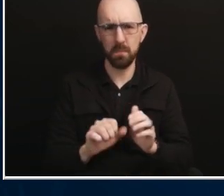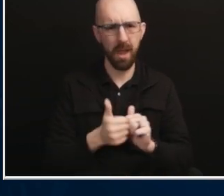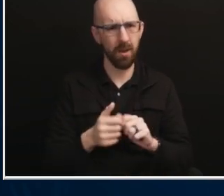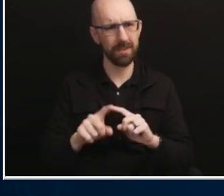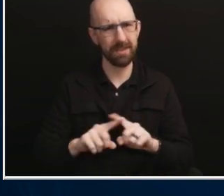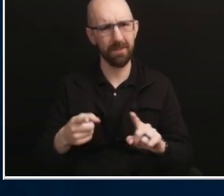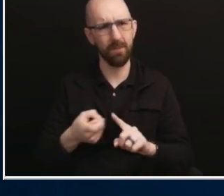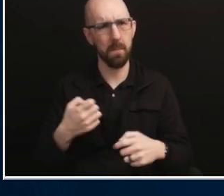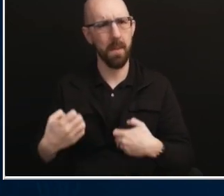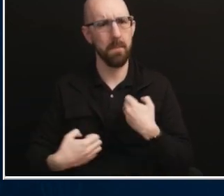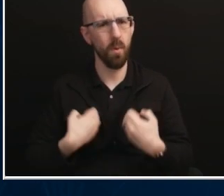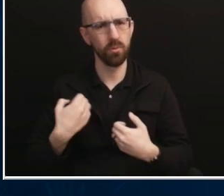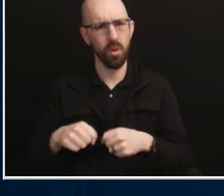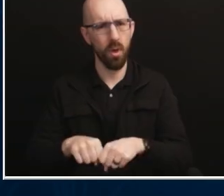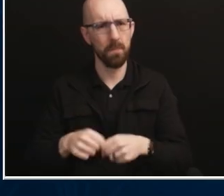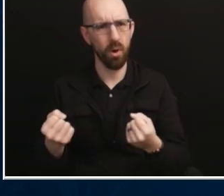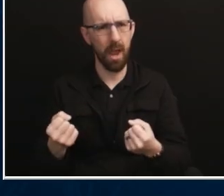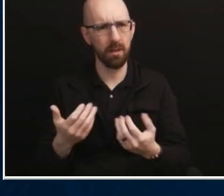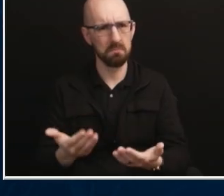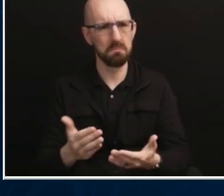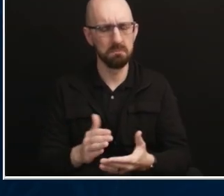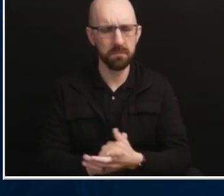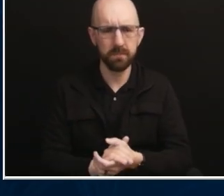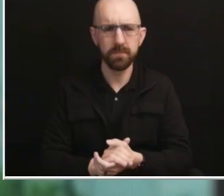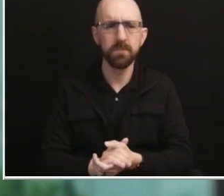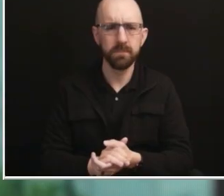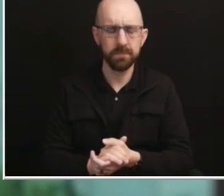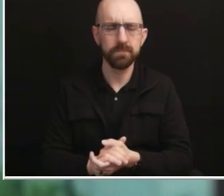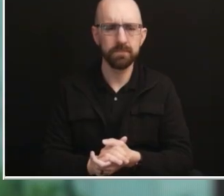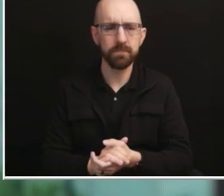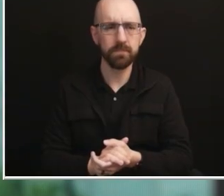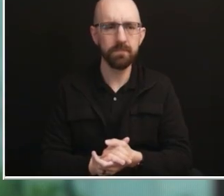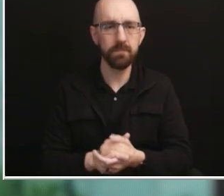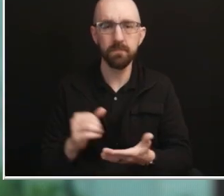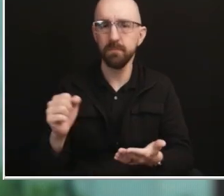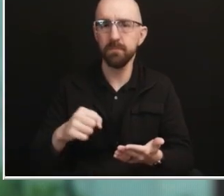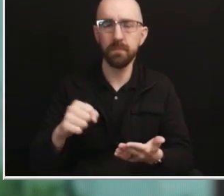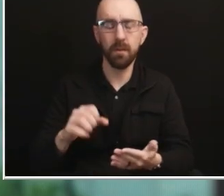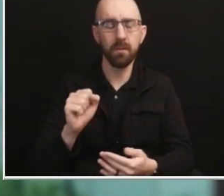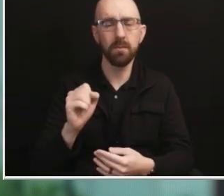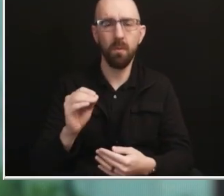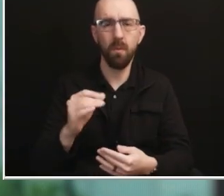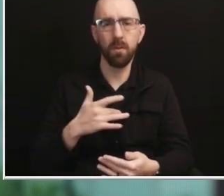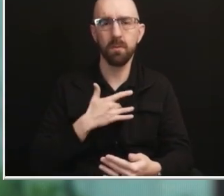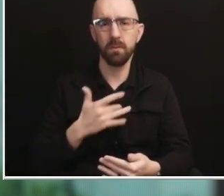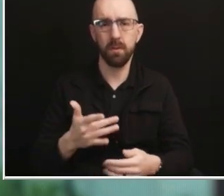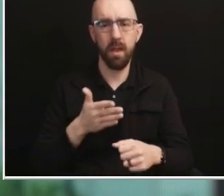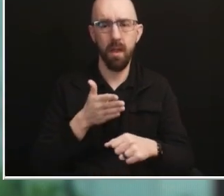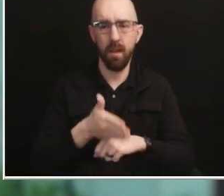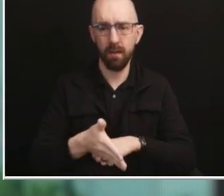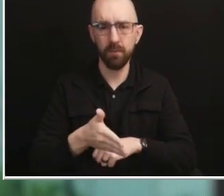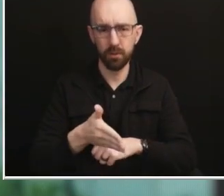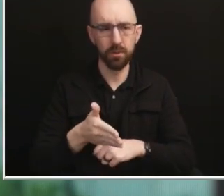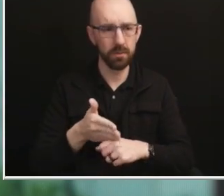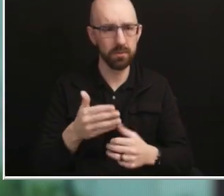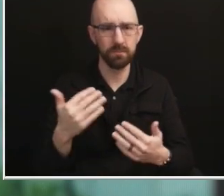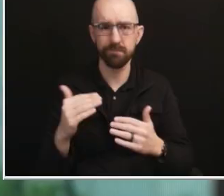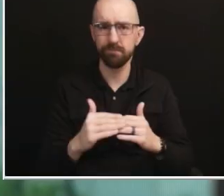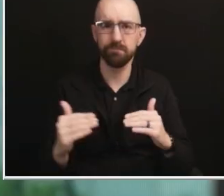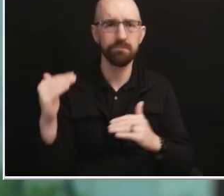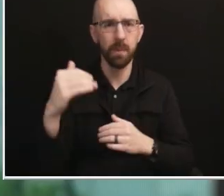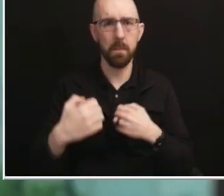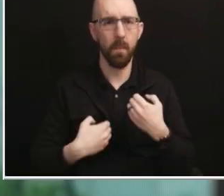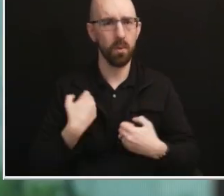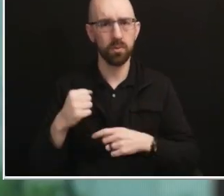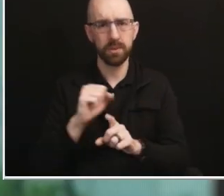different from emotional heartbreak? Yeah, so it's usually after a very extreme emotional situation. So